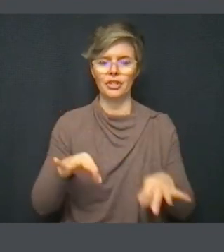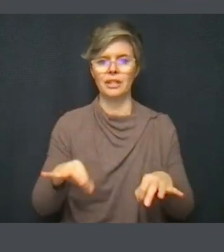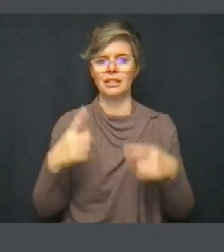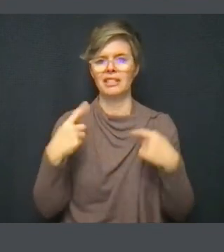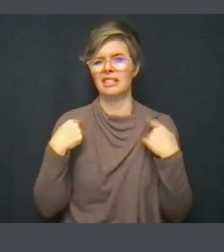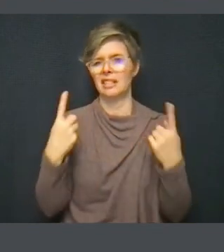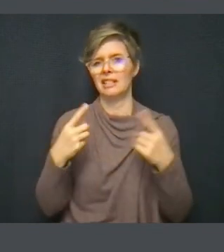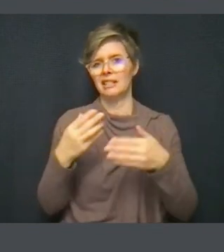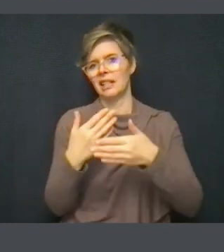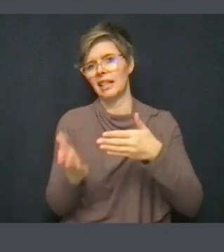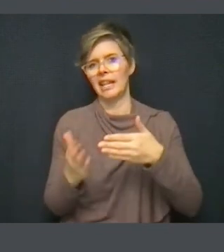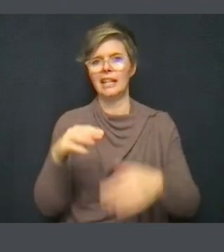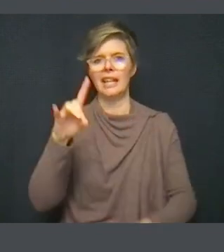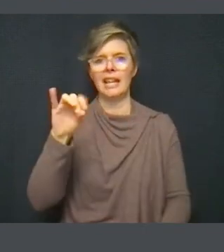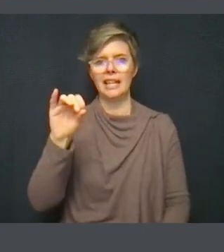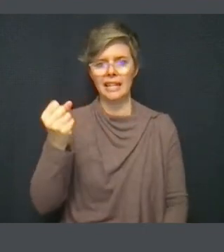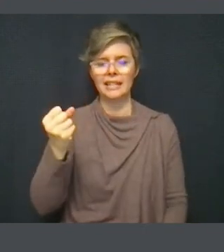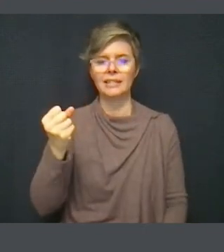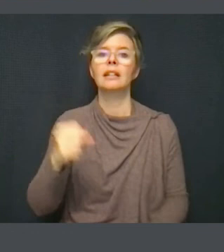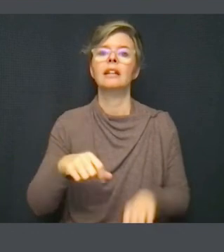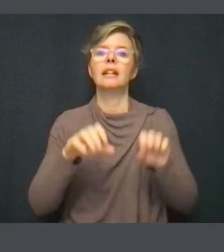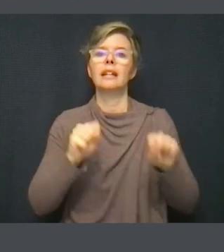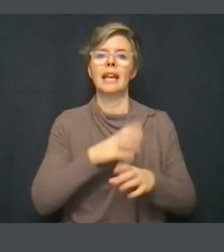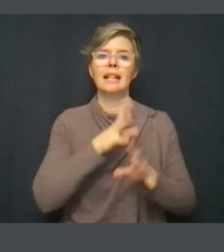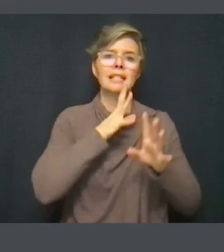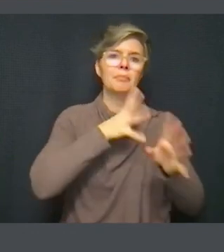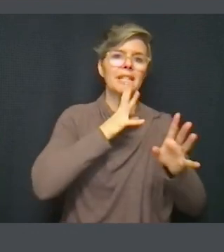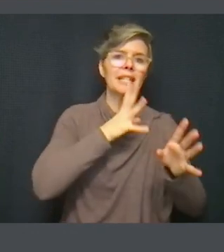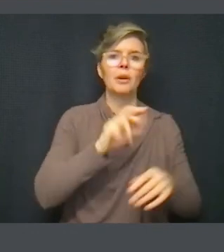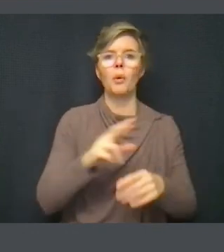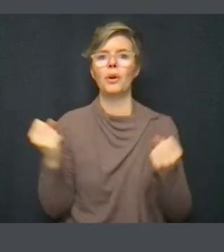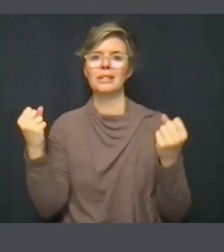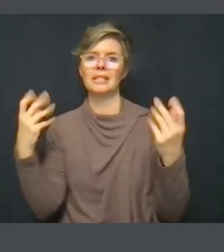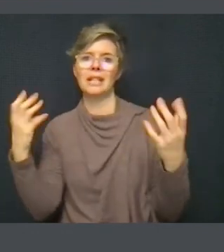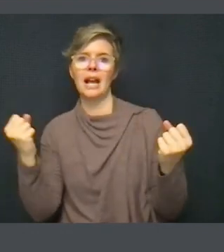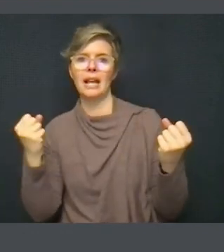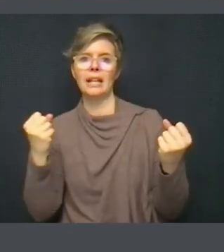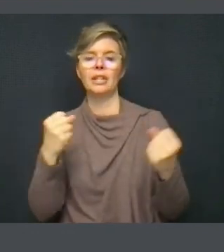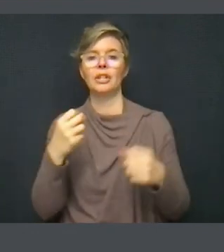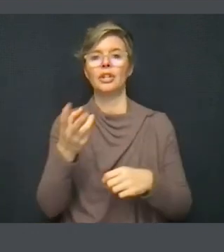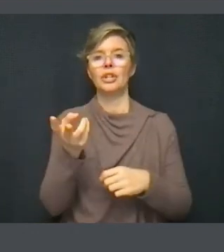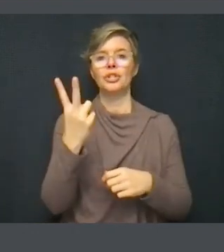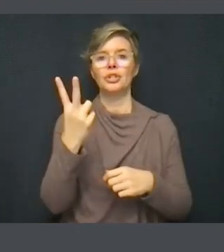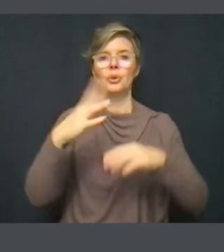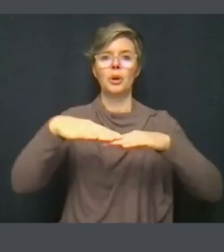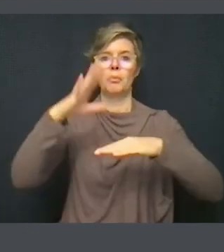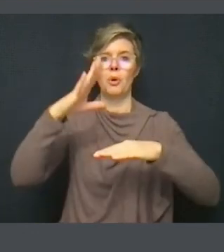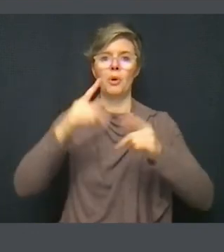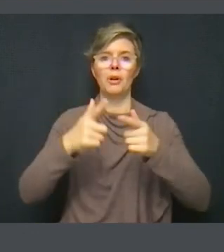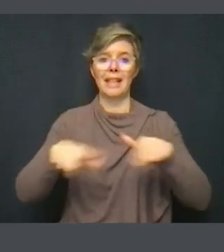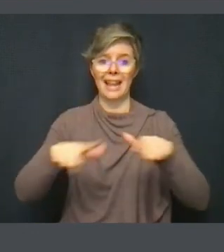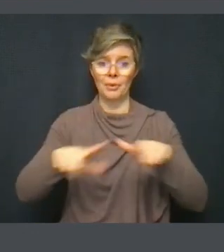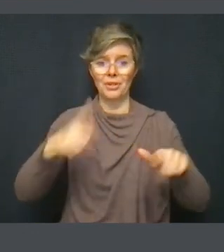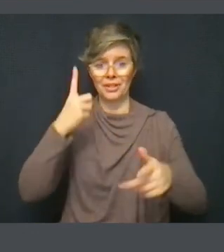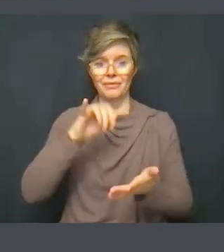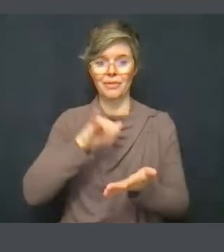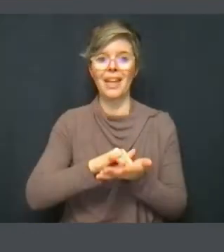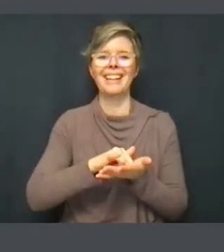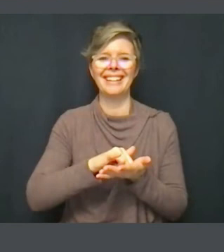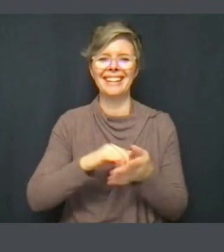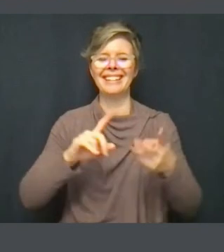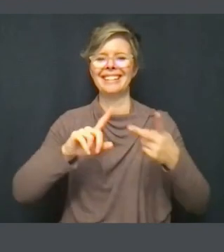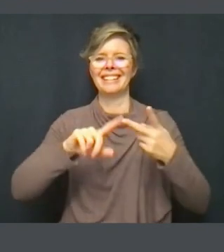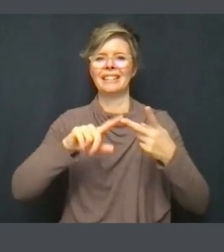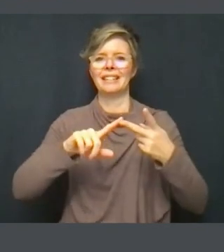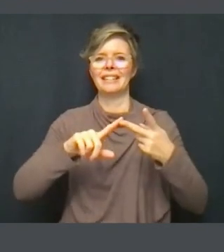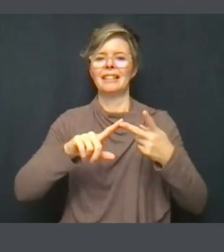is you can speak or sign 2 or more languages. So you have the language skills and the literacy skills to do that. But that you also